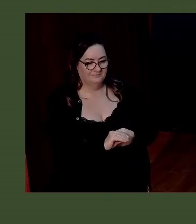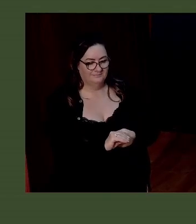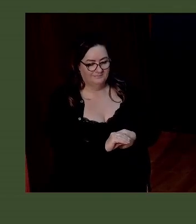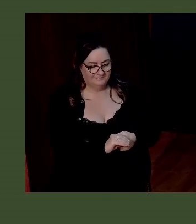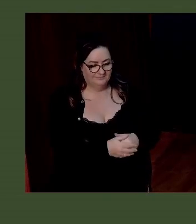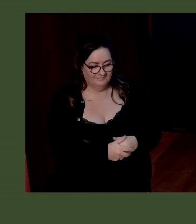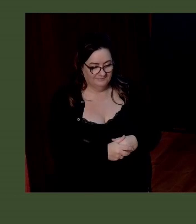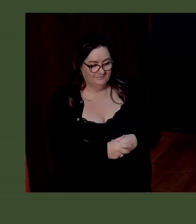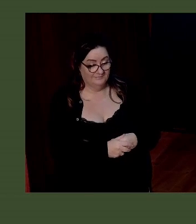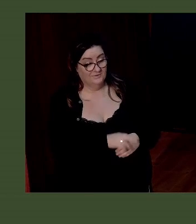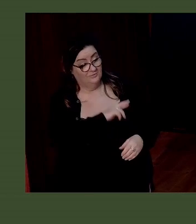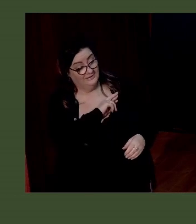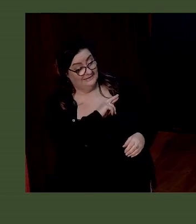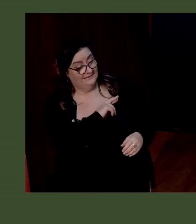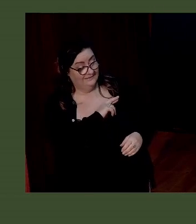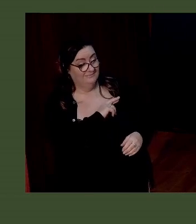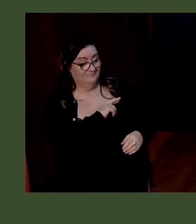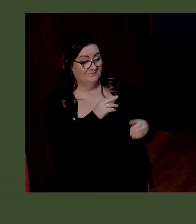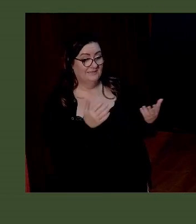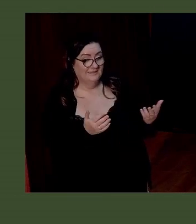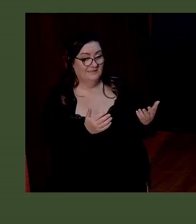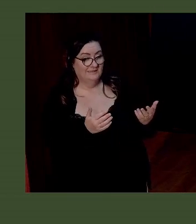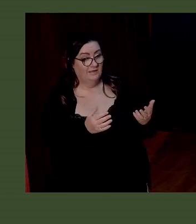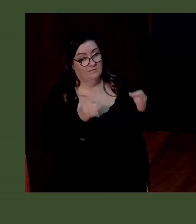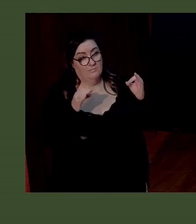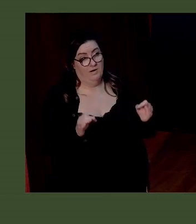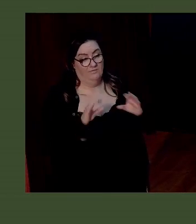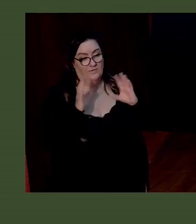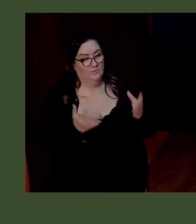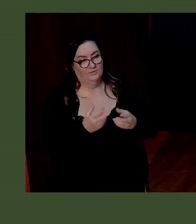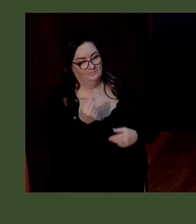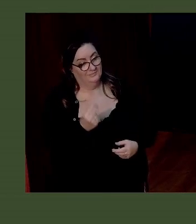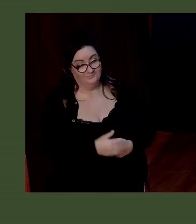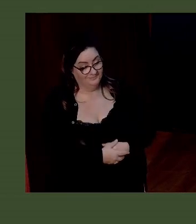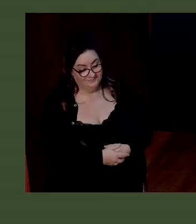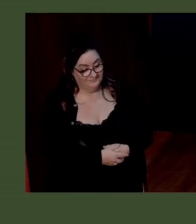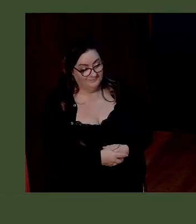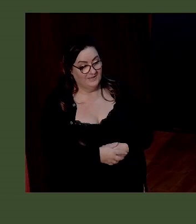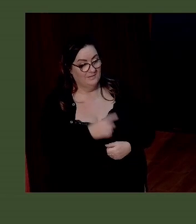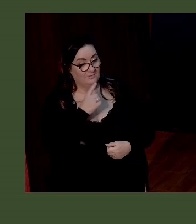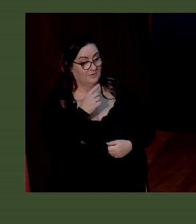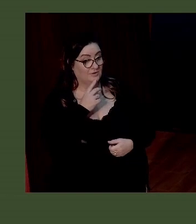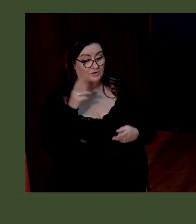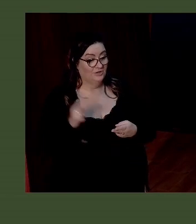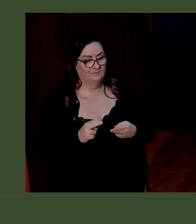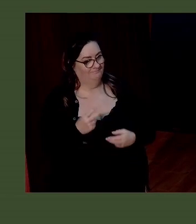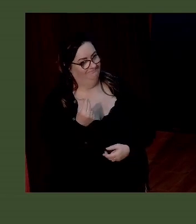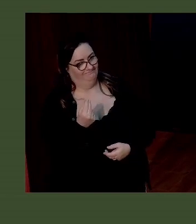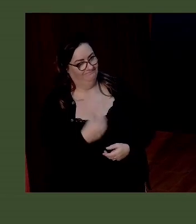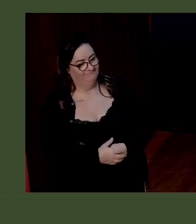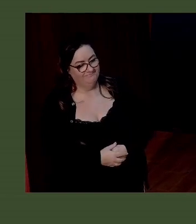So it is certainly not going to be utopia, and it is certainly not going to be cheap.